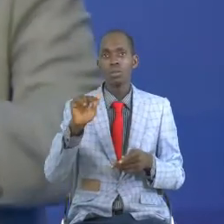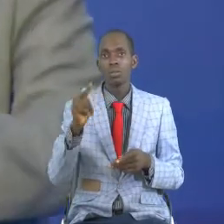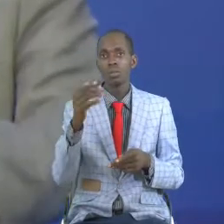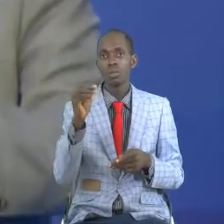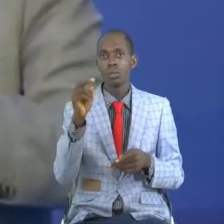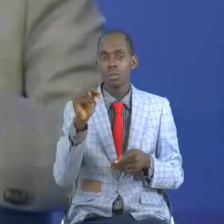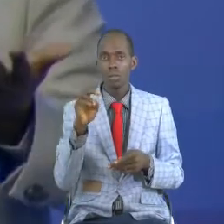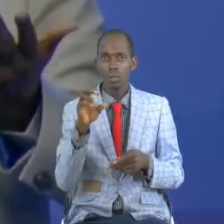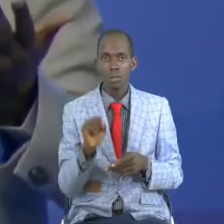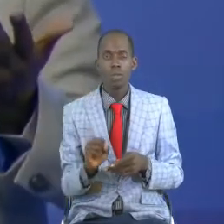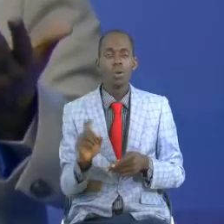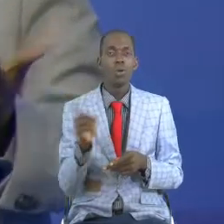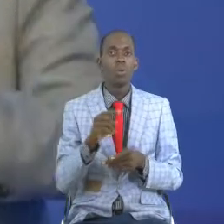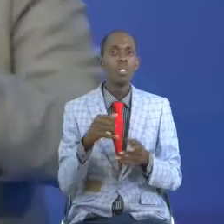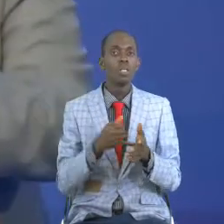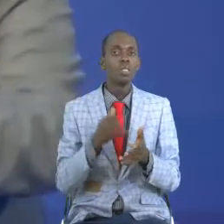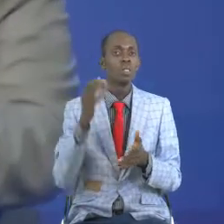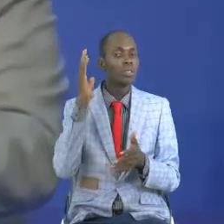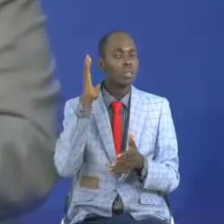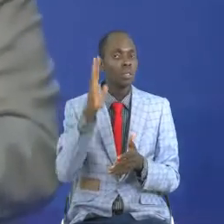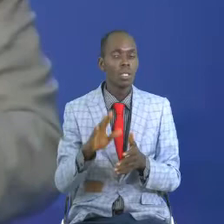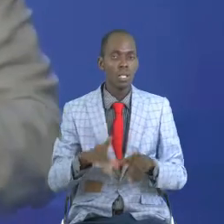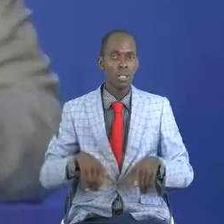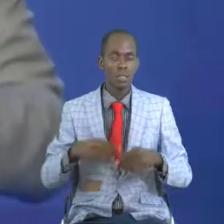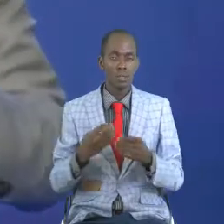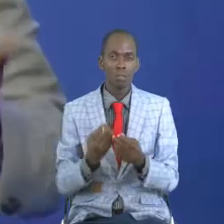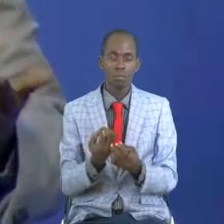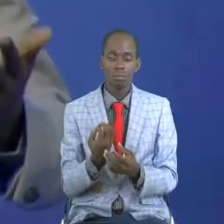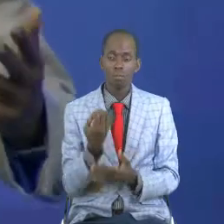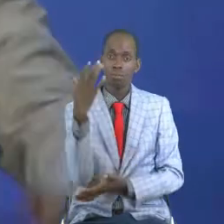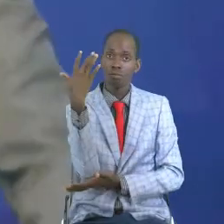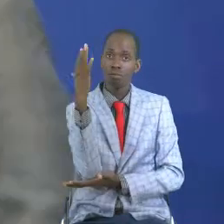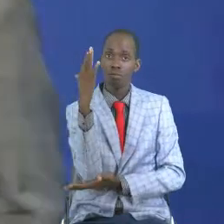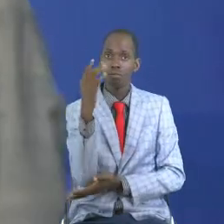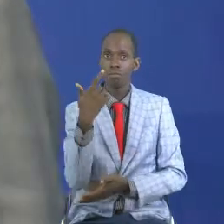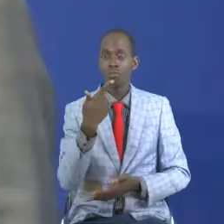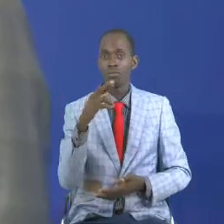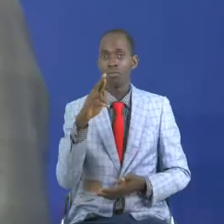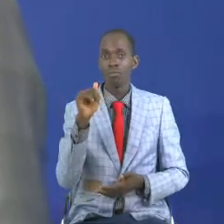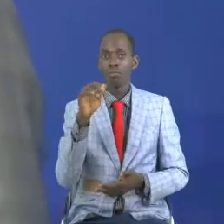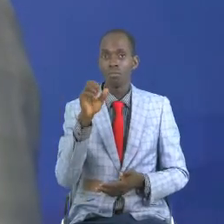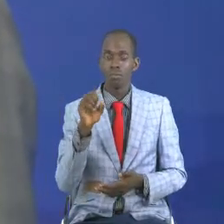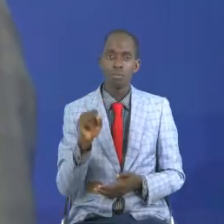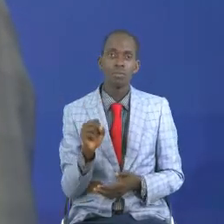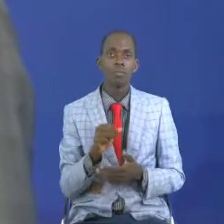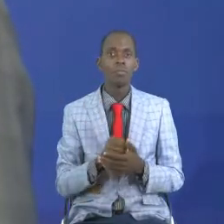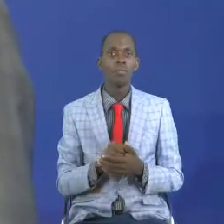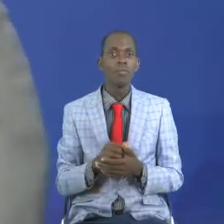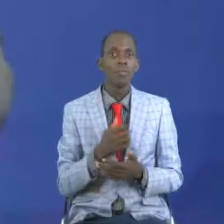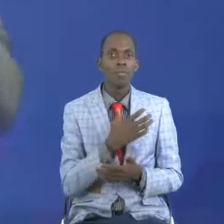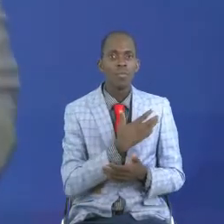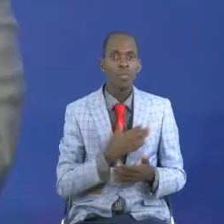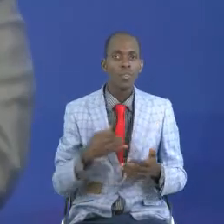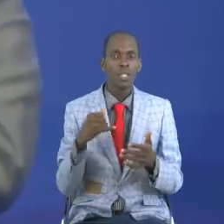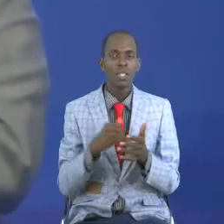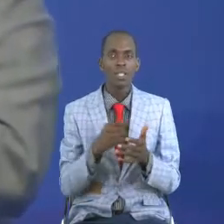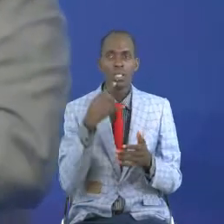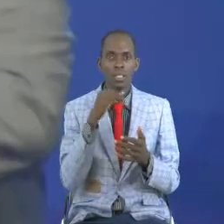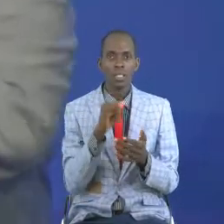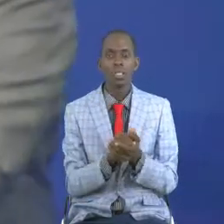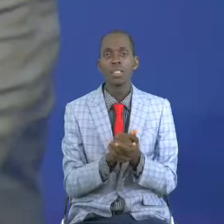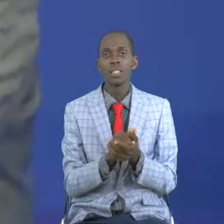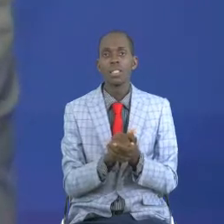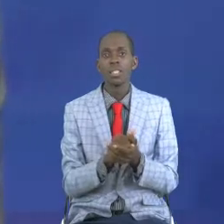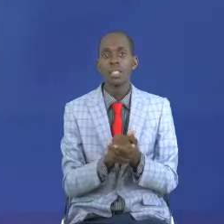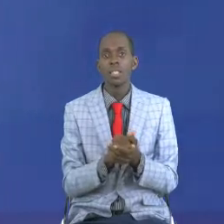shall grasp shall be grasped with reeds and rushes and then in verse 8 it says and